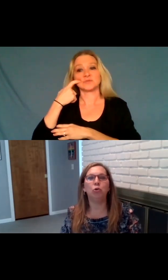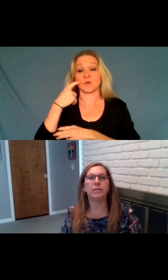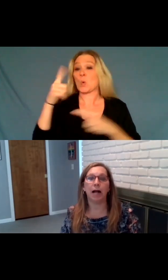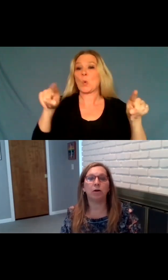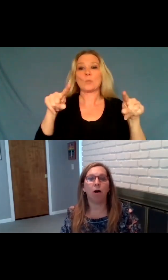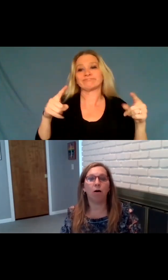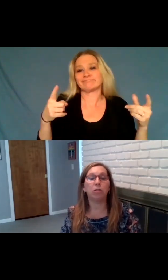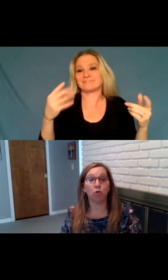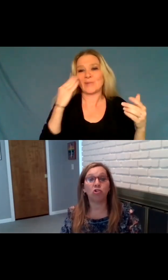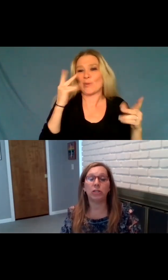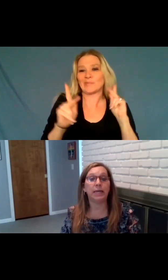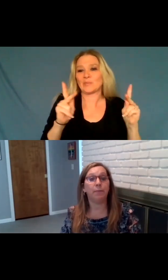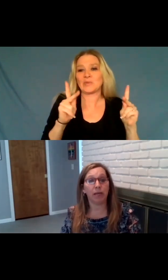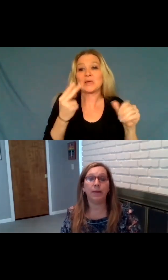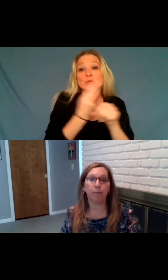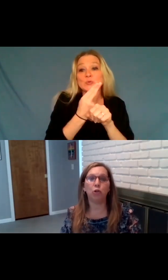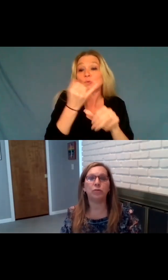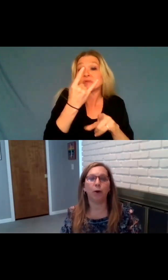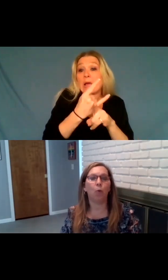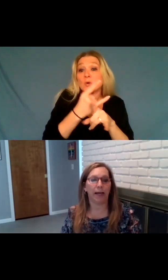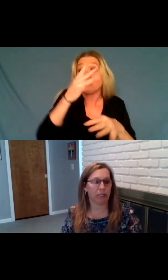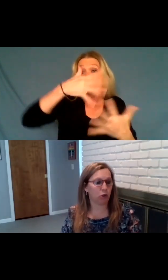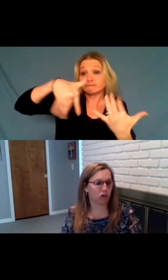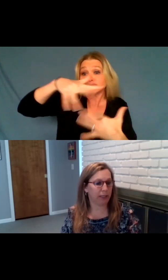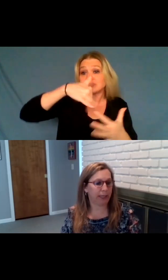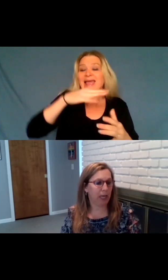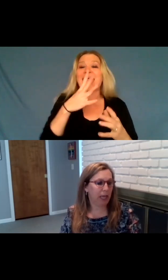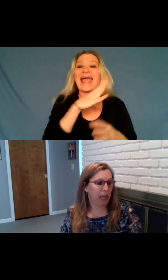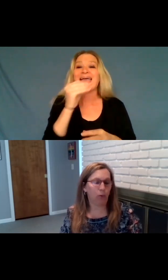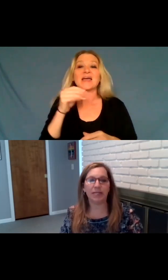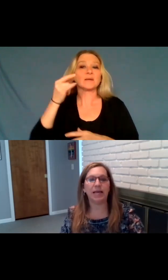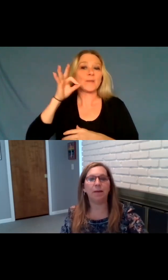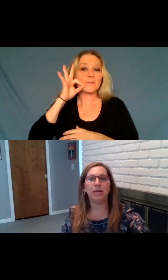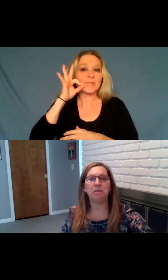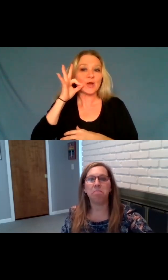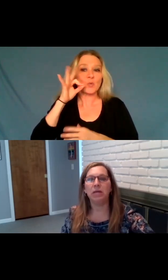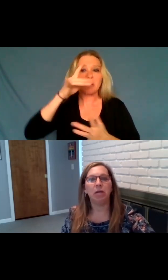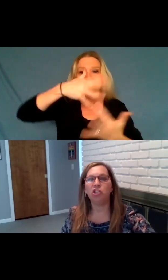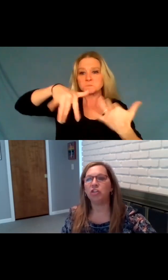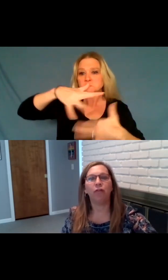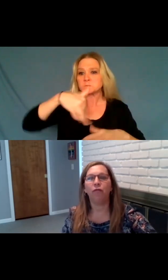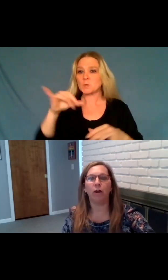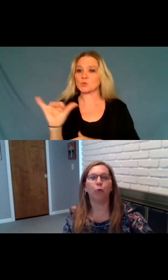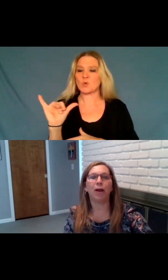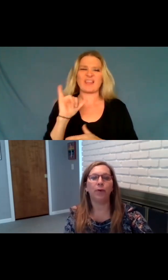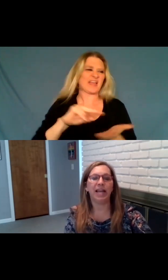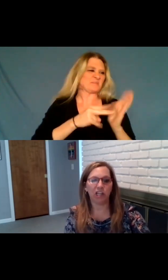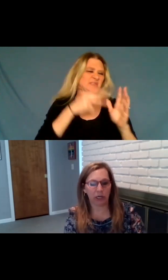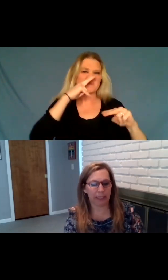who use alcohol socially, and many people use marijuana socially. And what does that mean? Just for